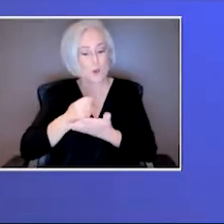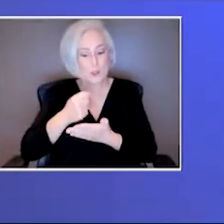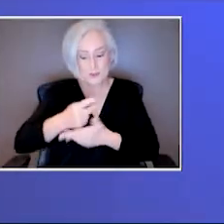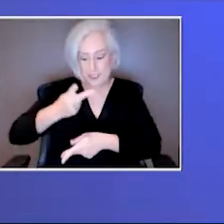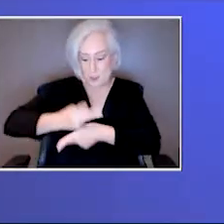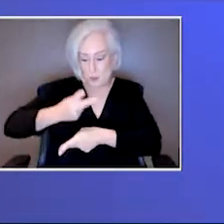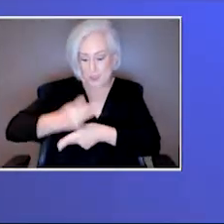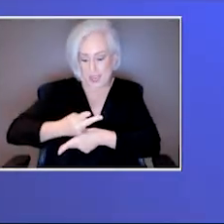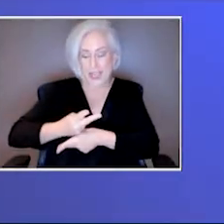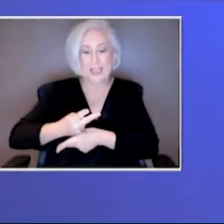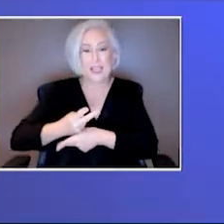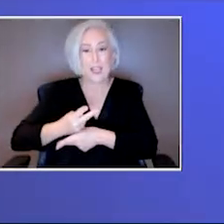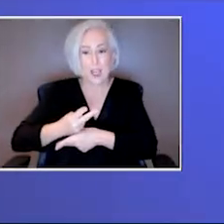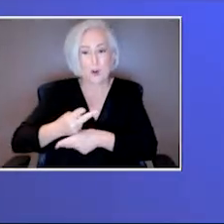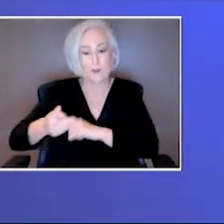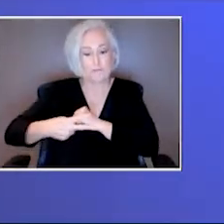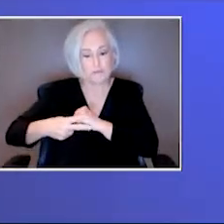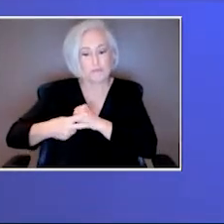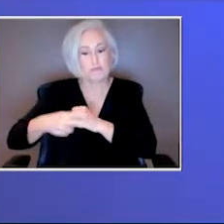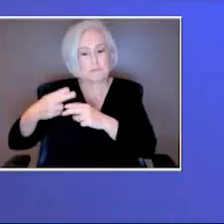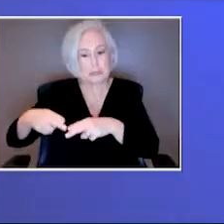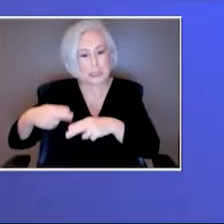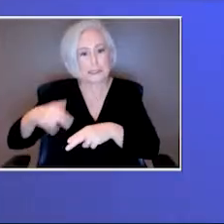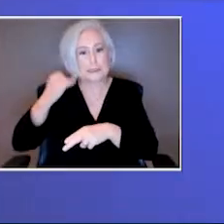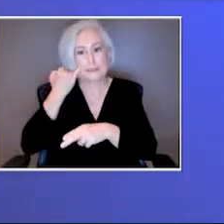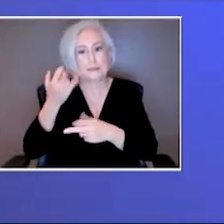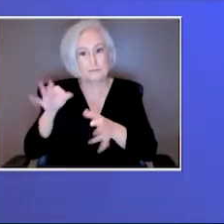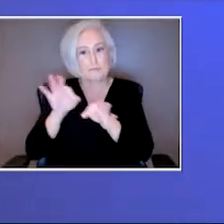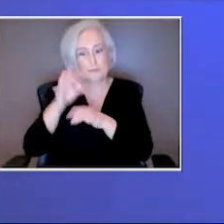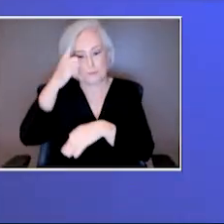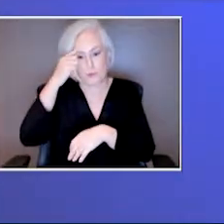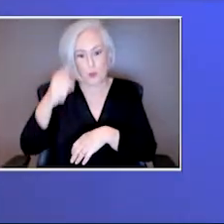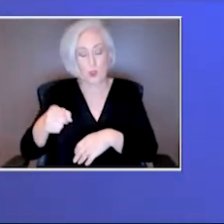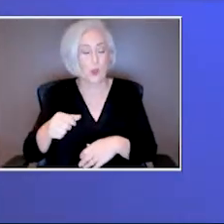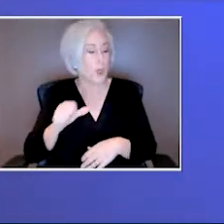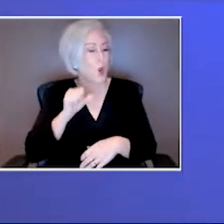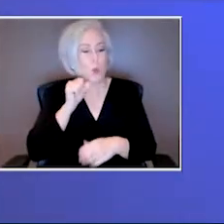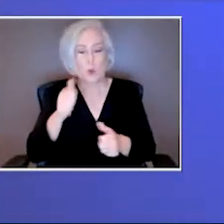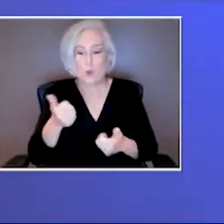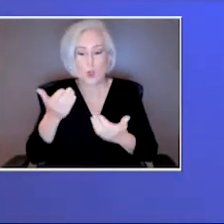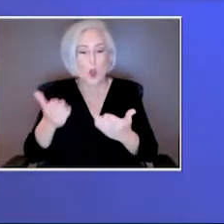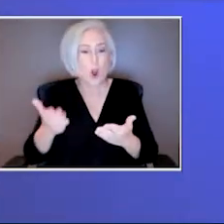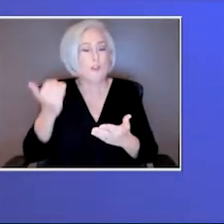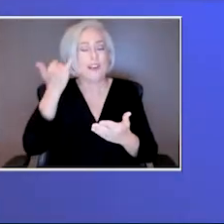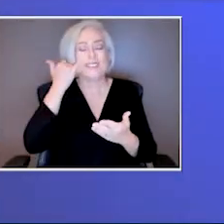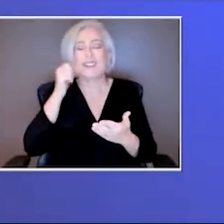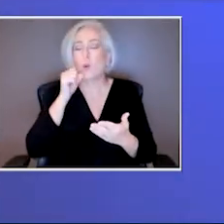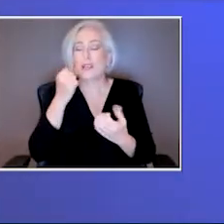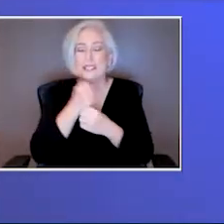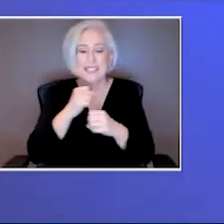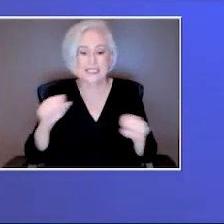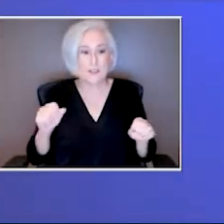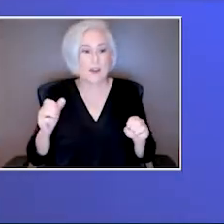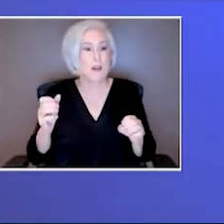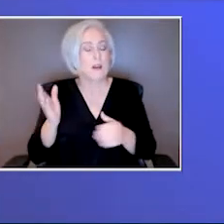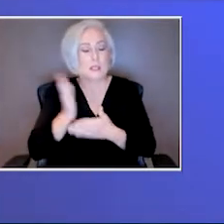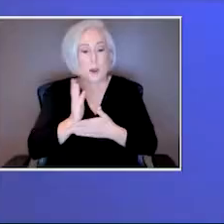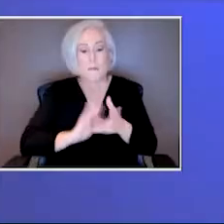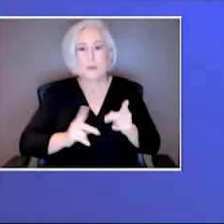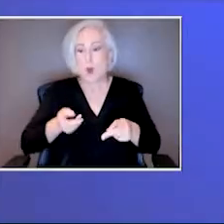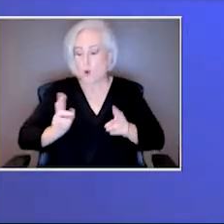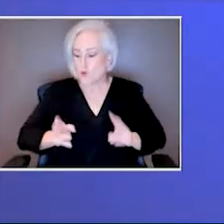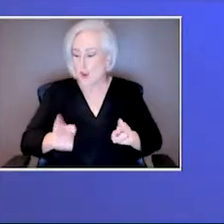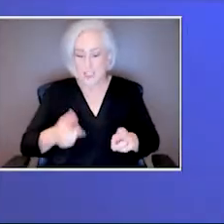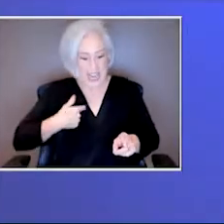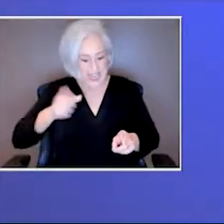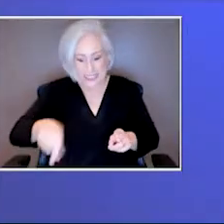if that's something that's important to you. And we wouldn't offer it if it wasn't safe. And that's the thing, is some people just want to rush into treatments like, well, I need to have this if I have cancer.